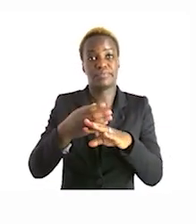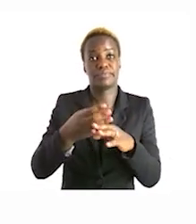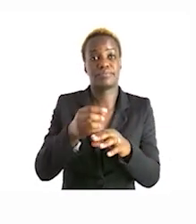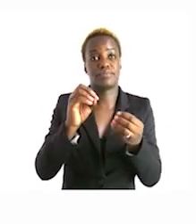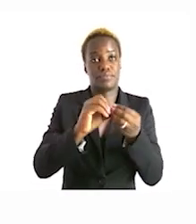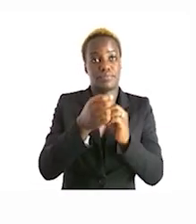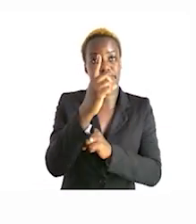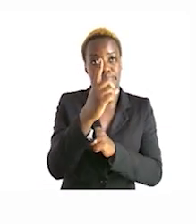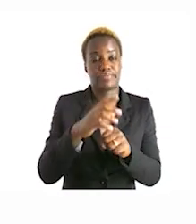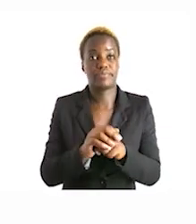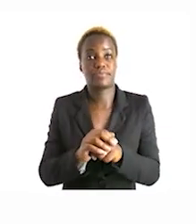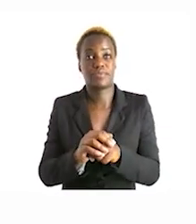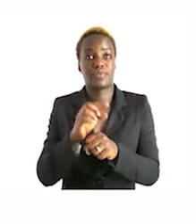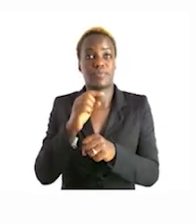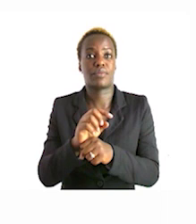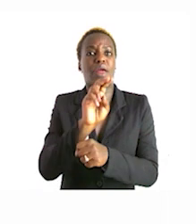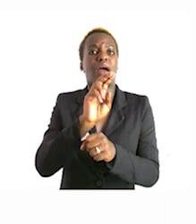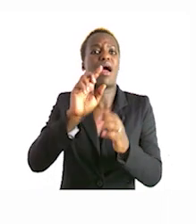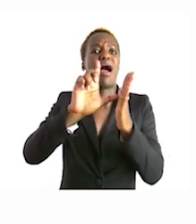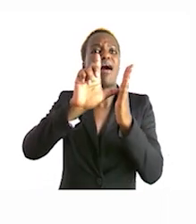The number 1 says hour.